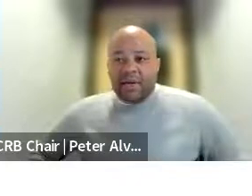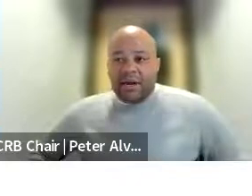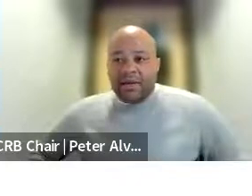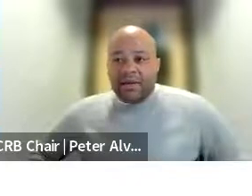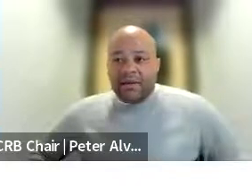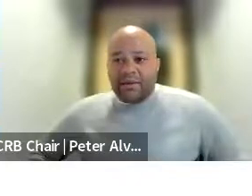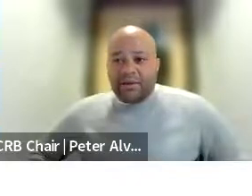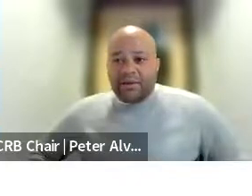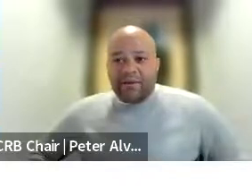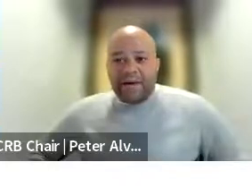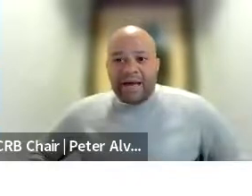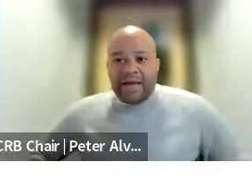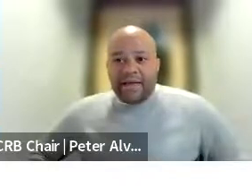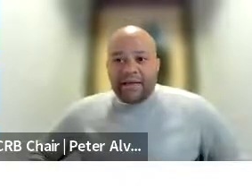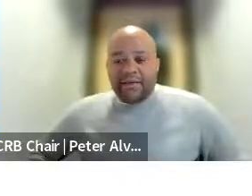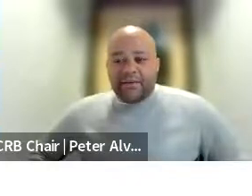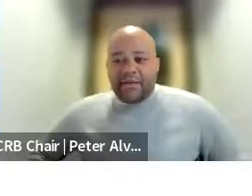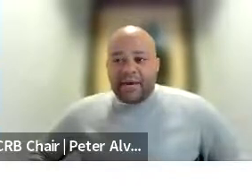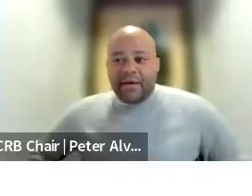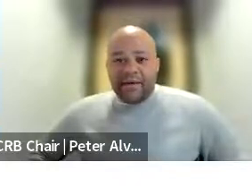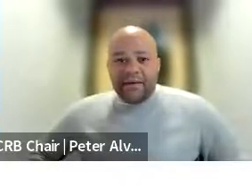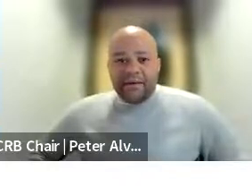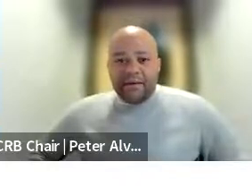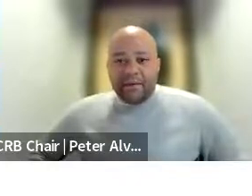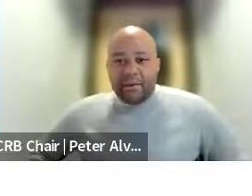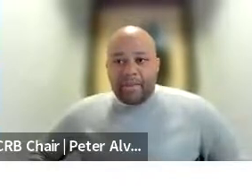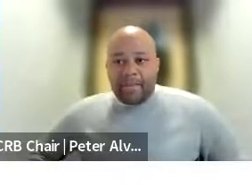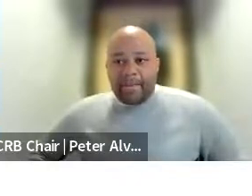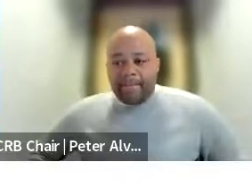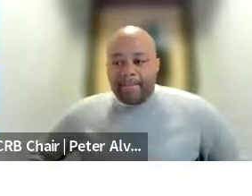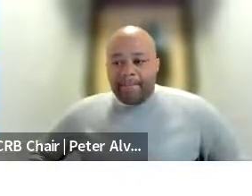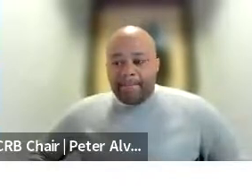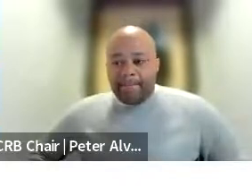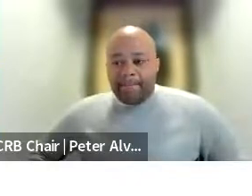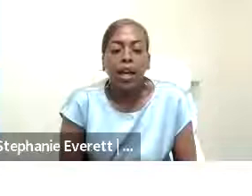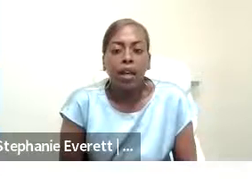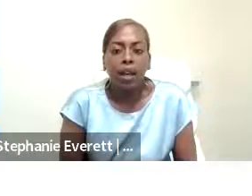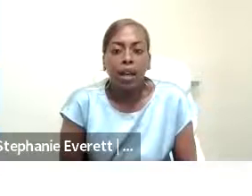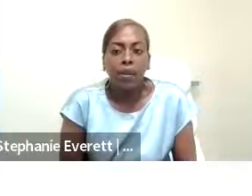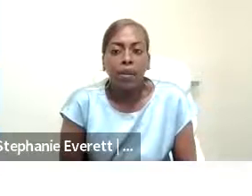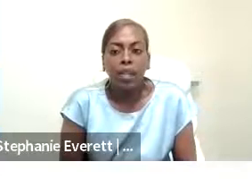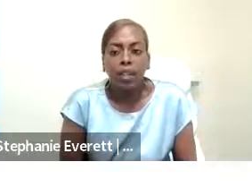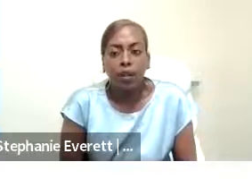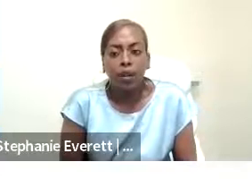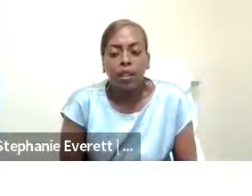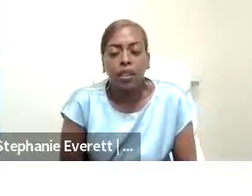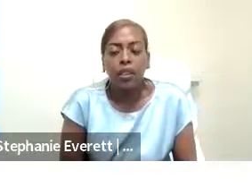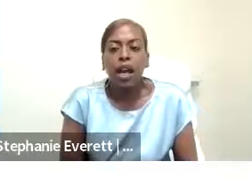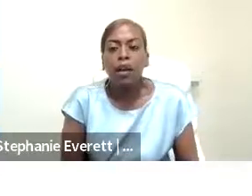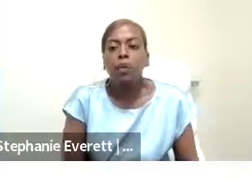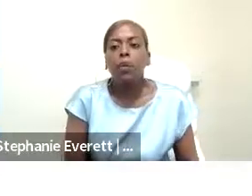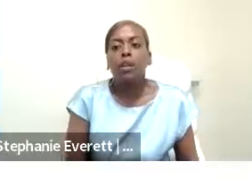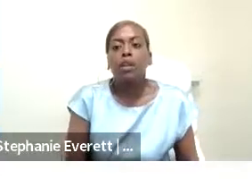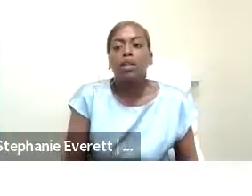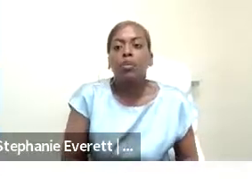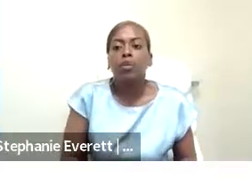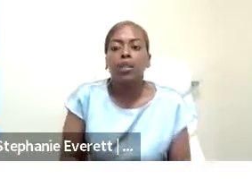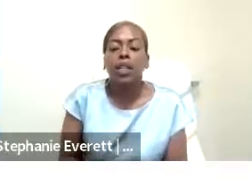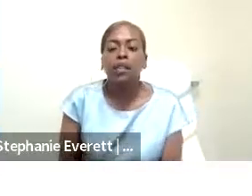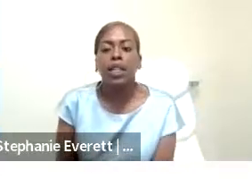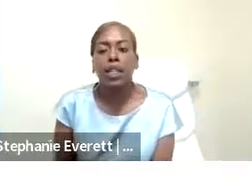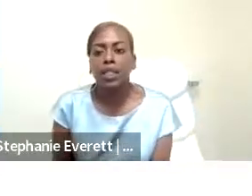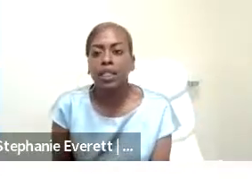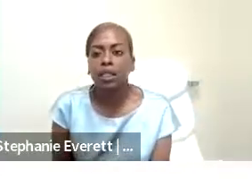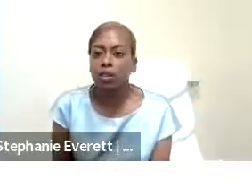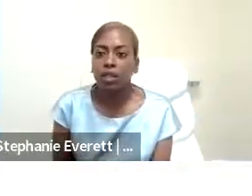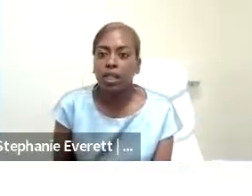But I'll let Director Everett add any color to that. So I thank you for the question. I would approach